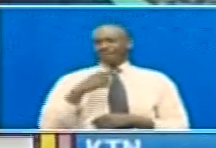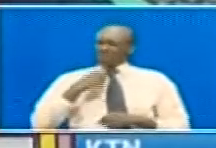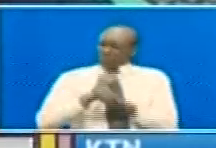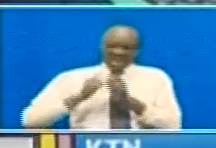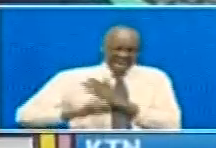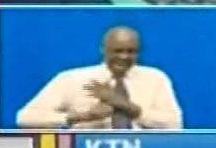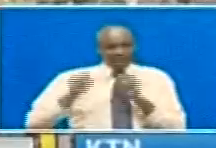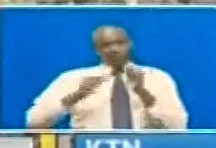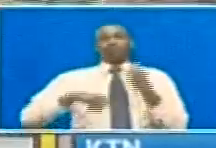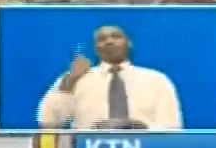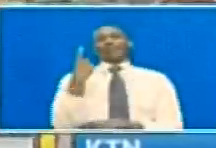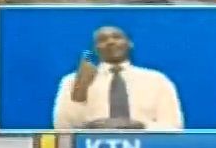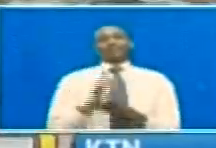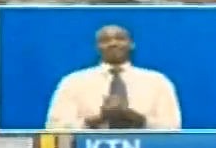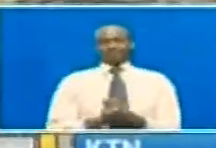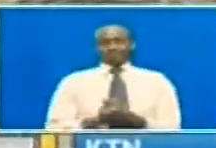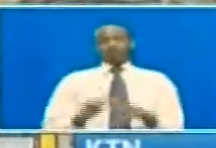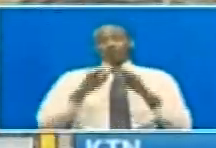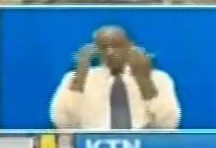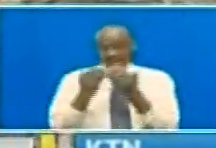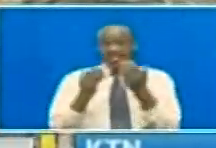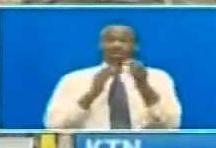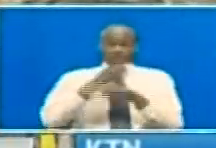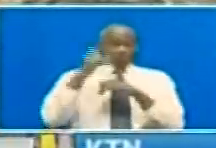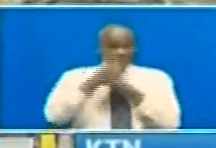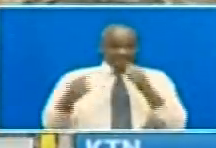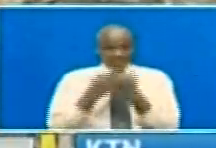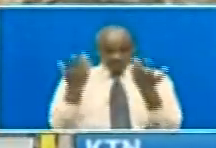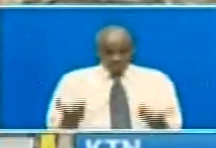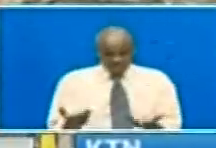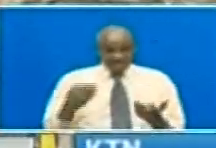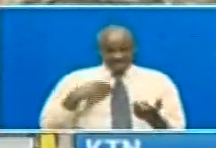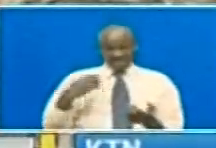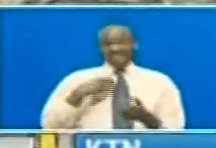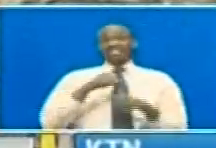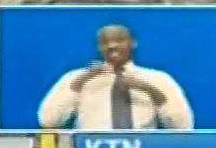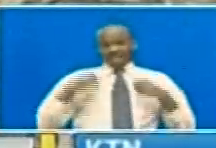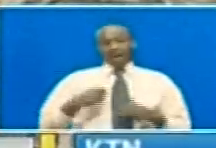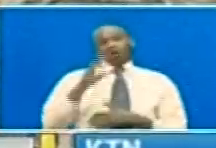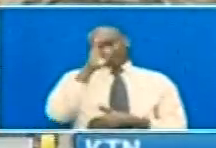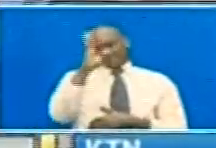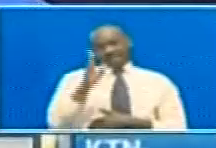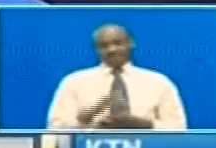na najua nitamake it. The World Cross Country Championships will take place in Guiyang, China on Sunday.